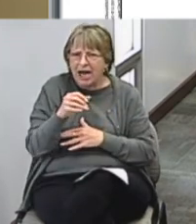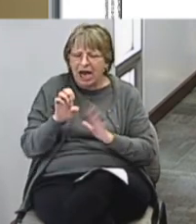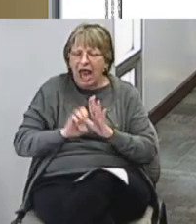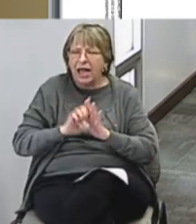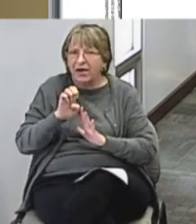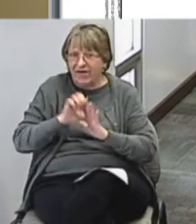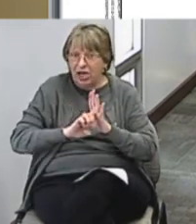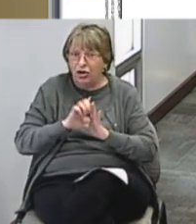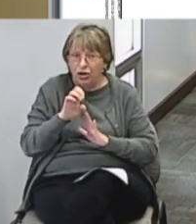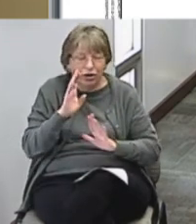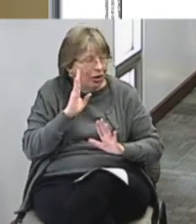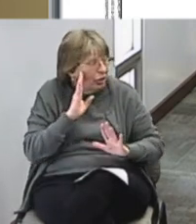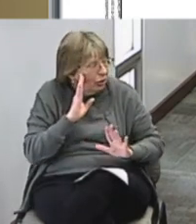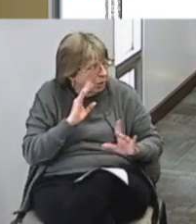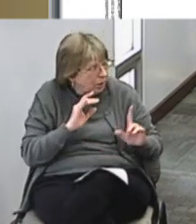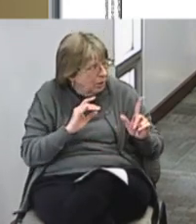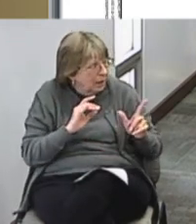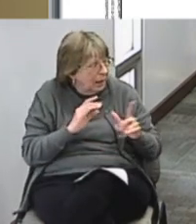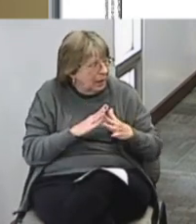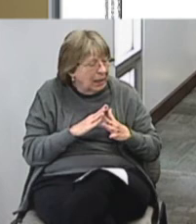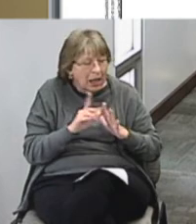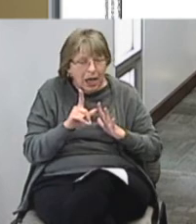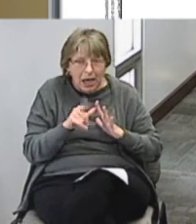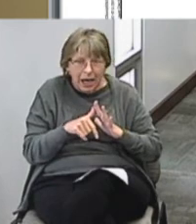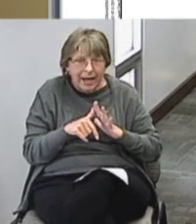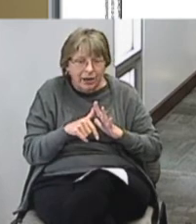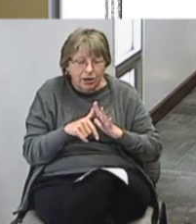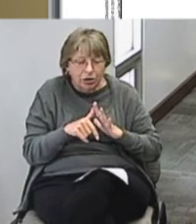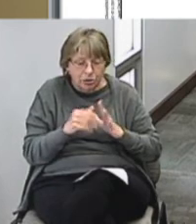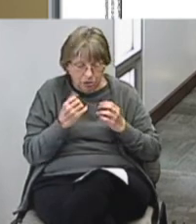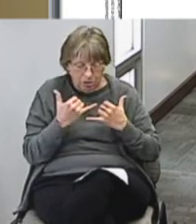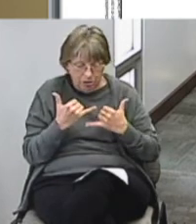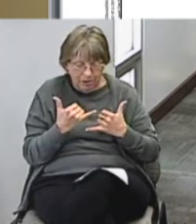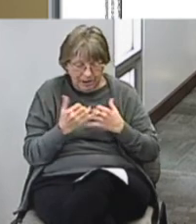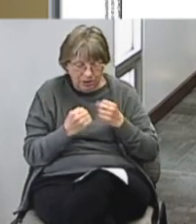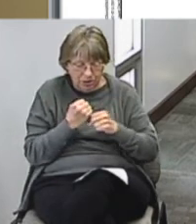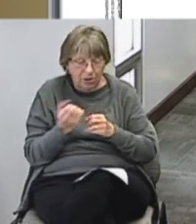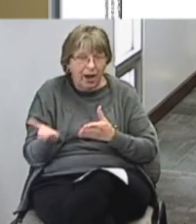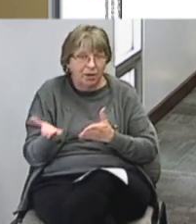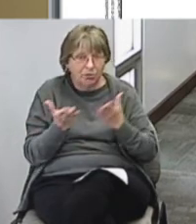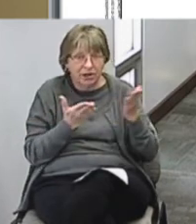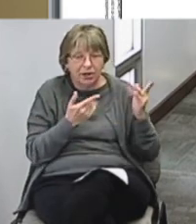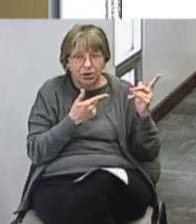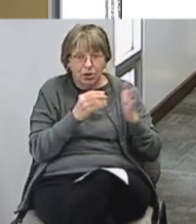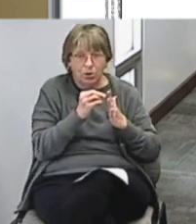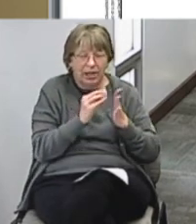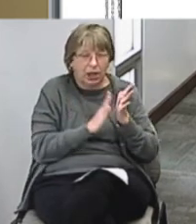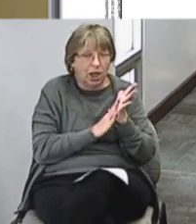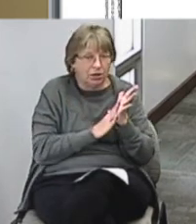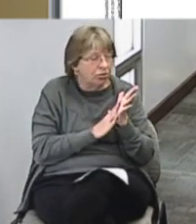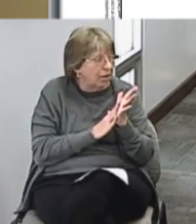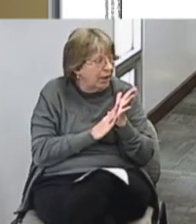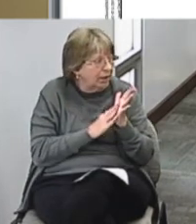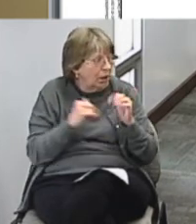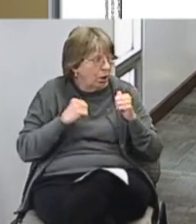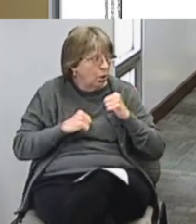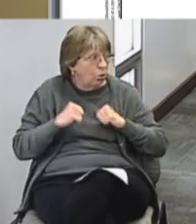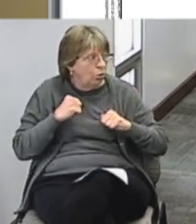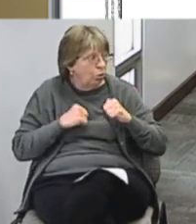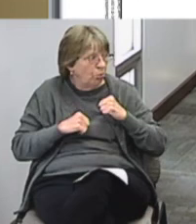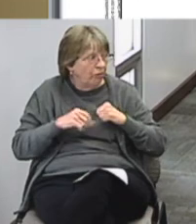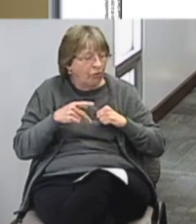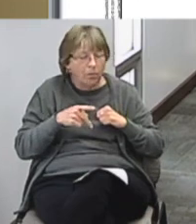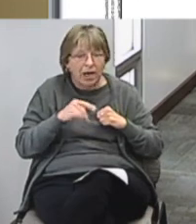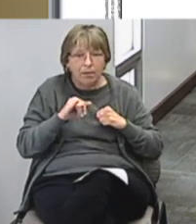Oh, okay. And so later this year, I'll be bringing to you a contract to perform a